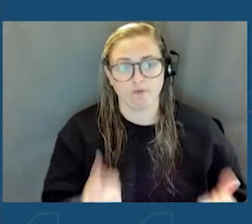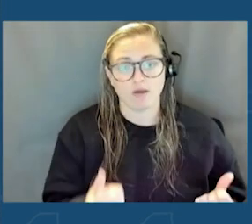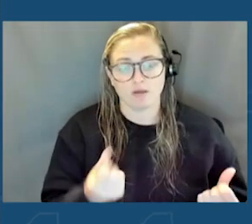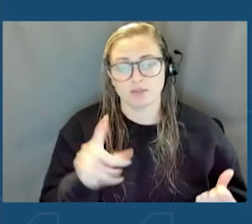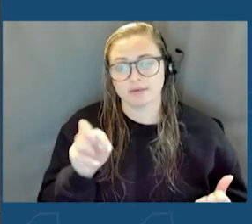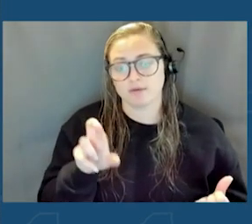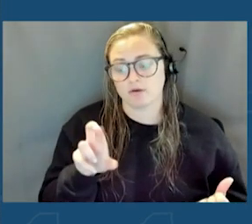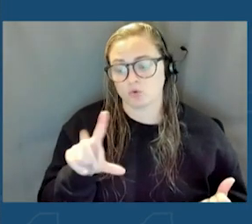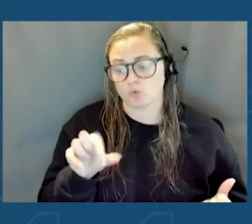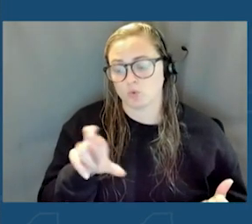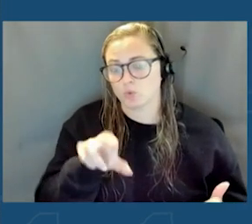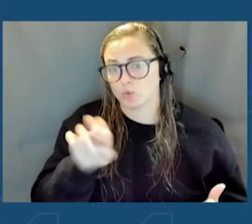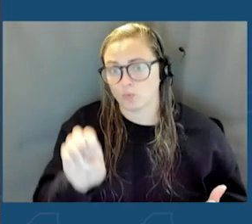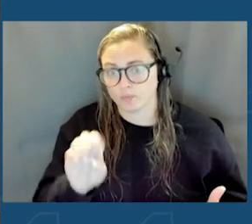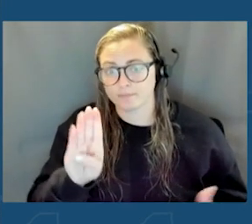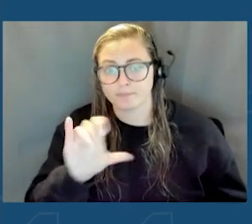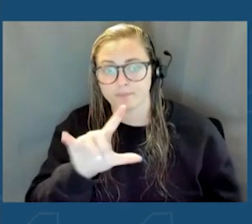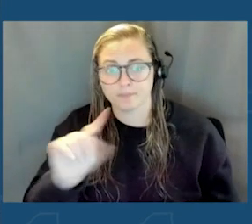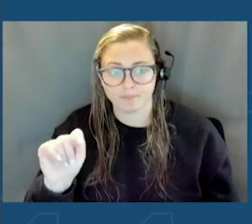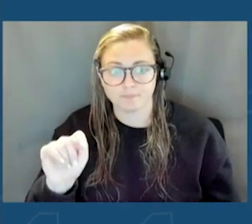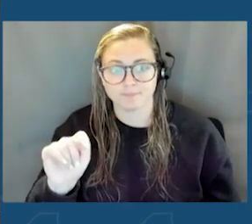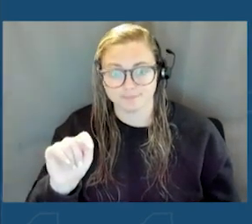to